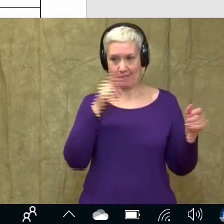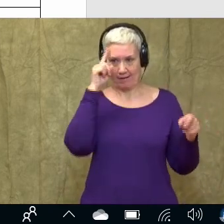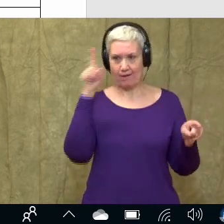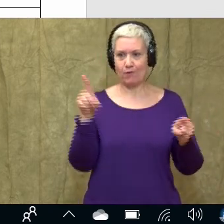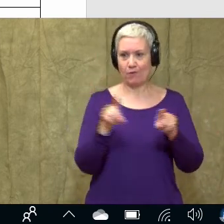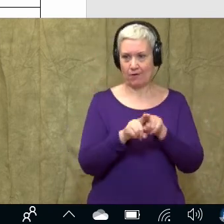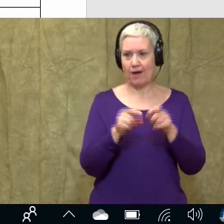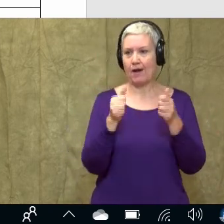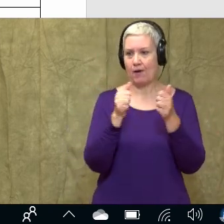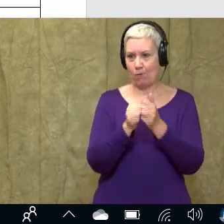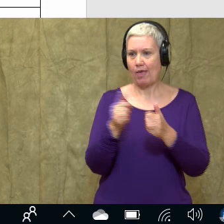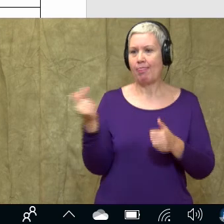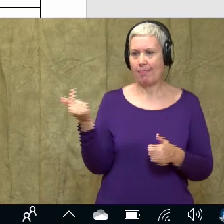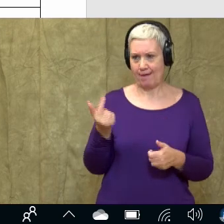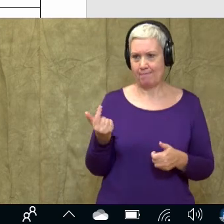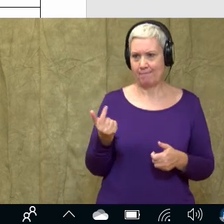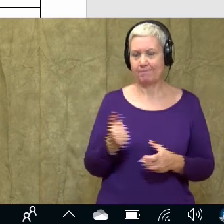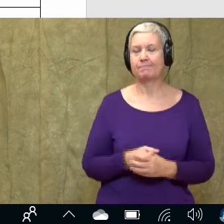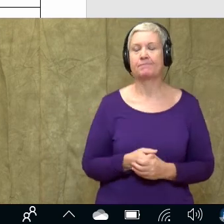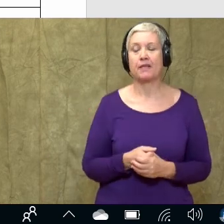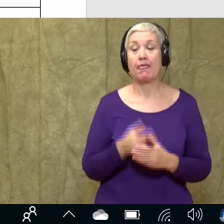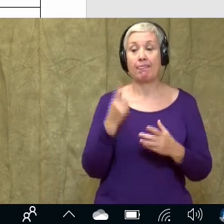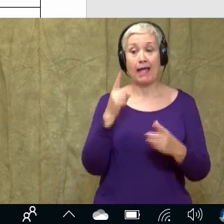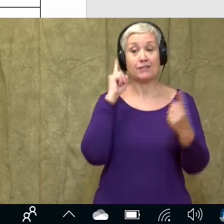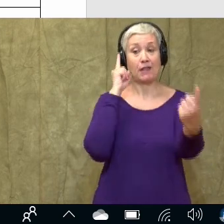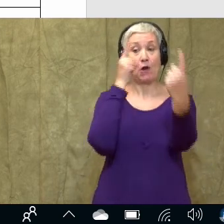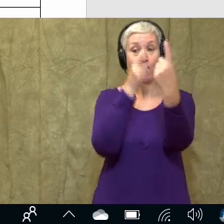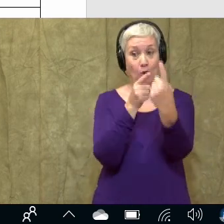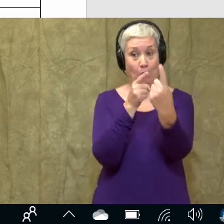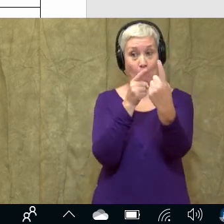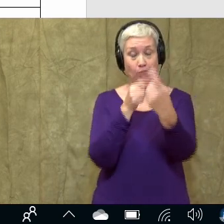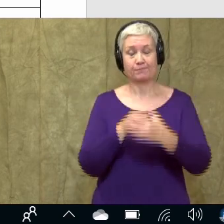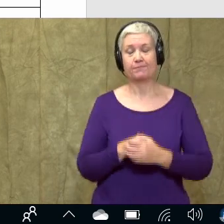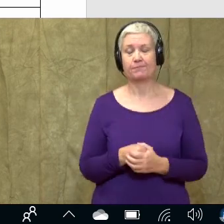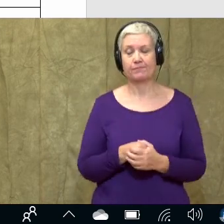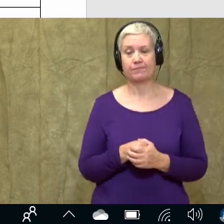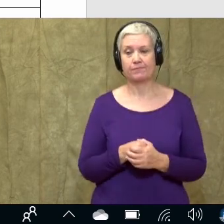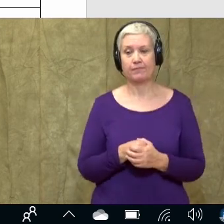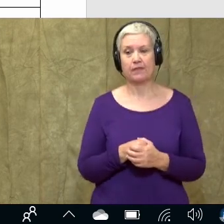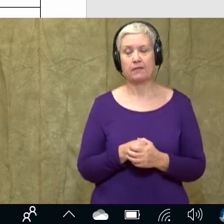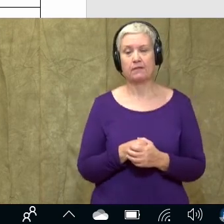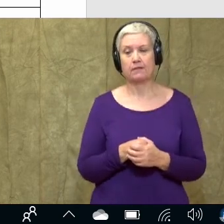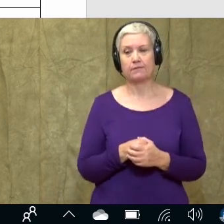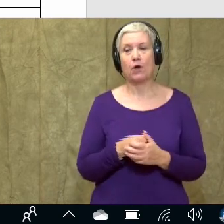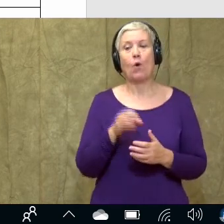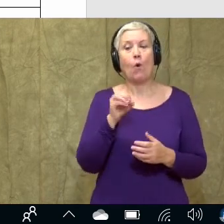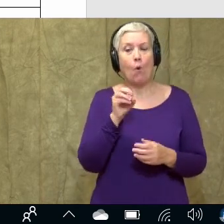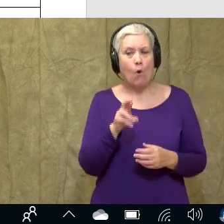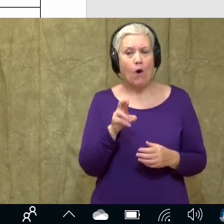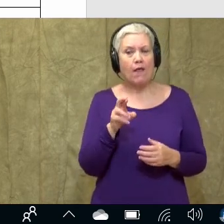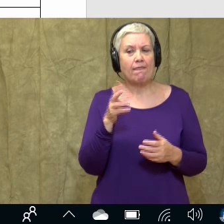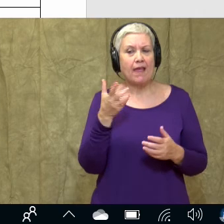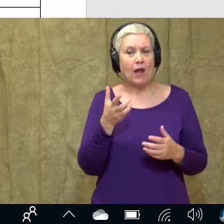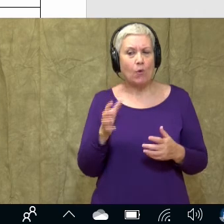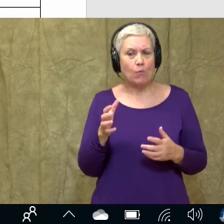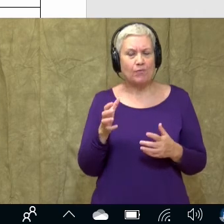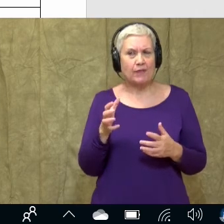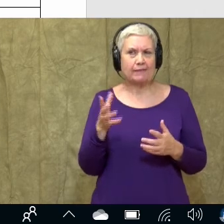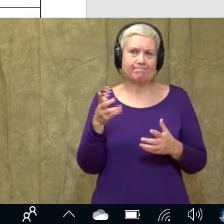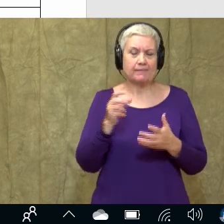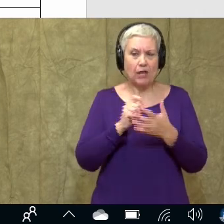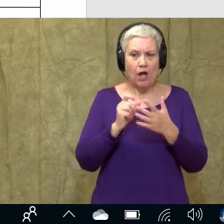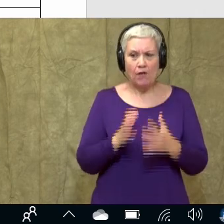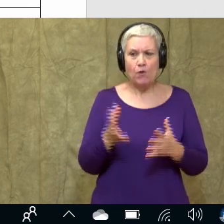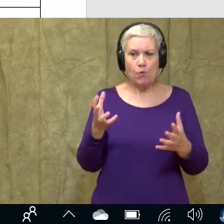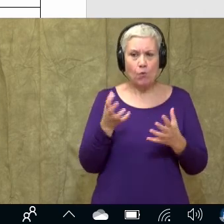them. That's the major goal, right? Or at least they want you to stop and listen to what I